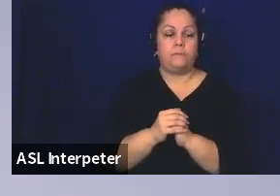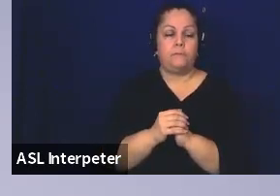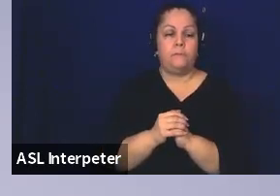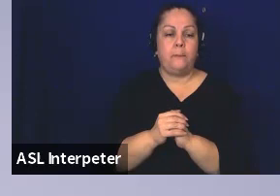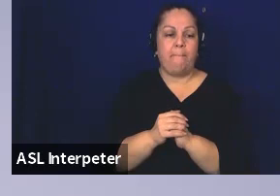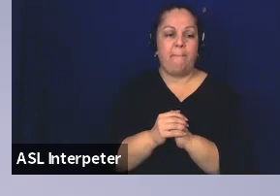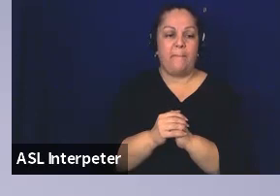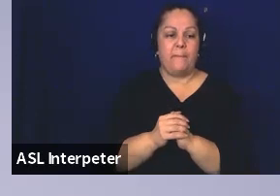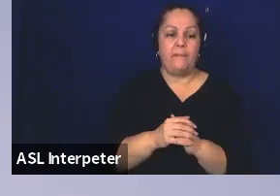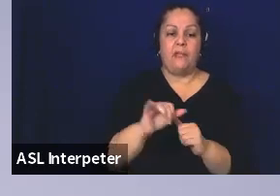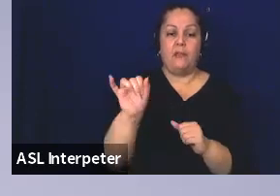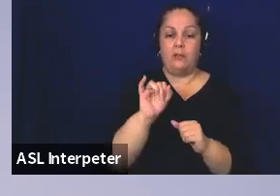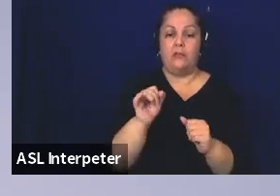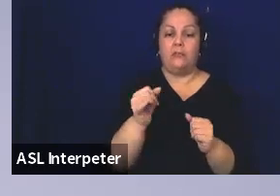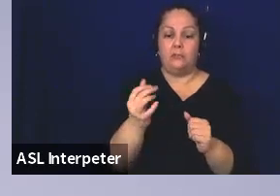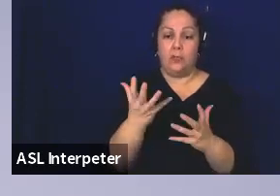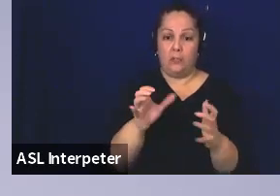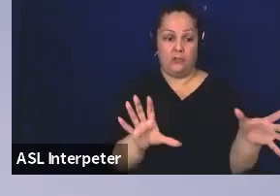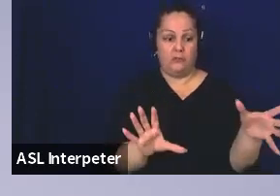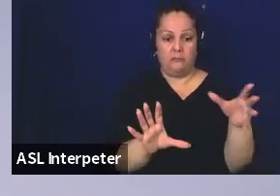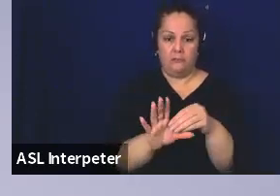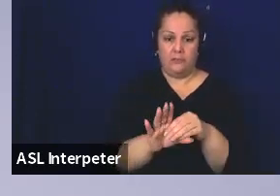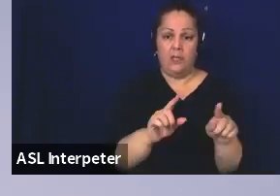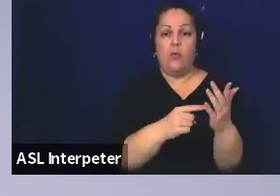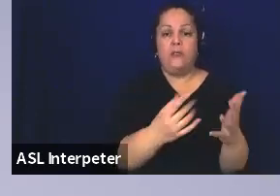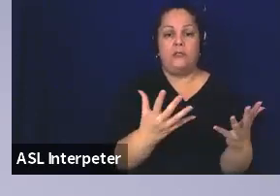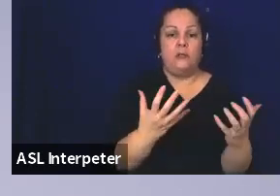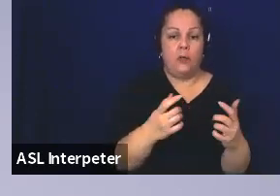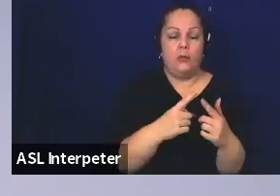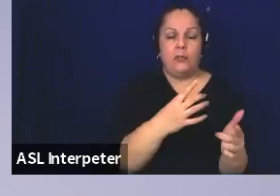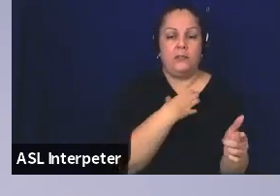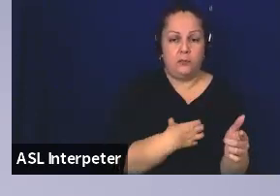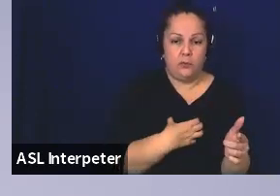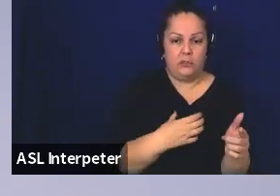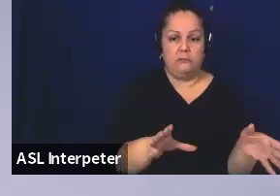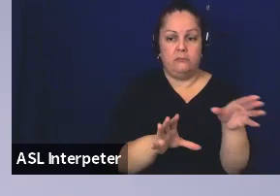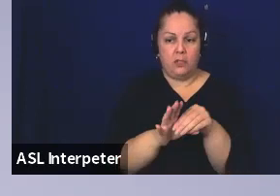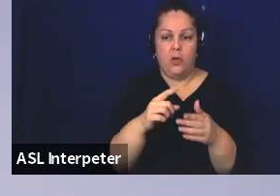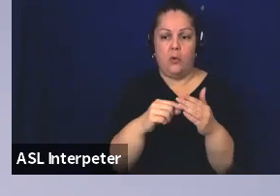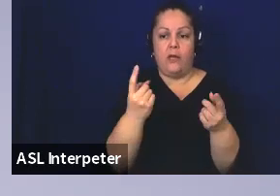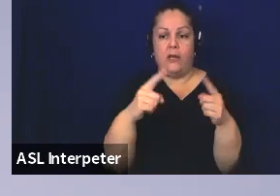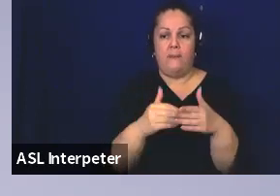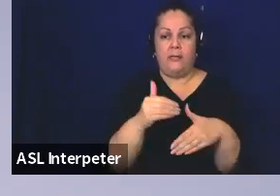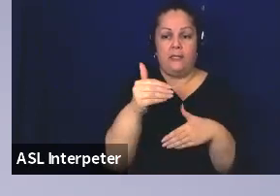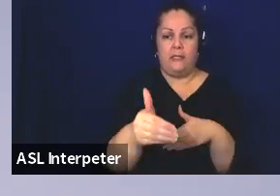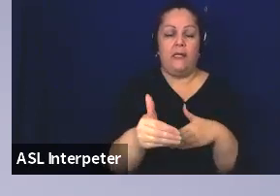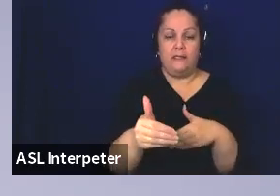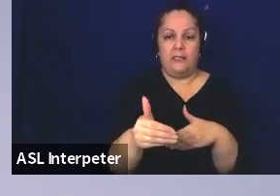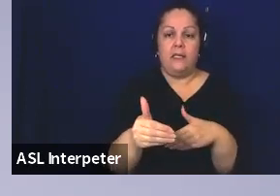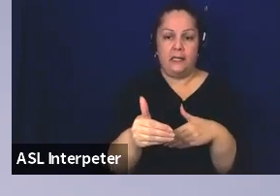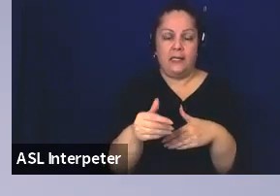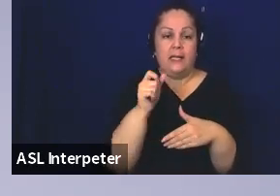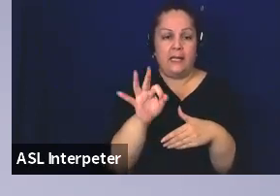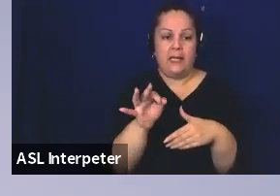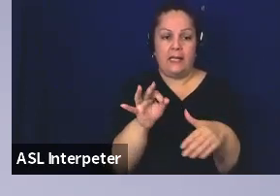And we also want to integrate the individual's wishes into whatever happens next. What would they like to happen next if they have